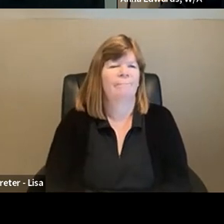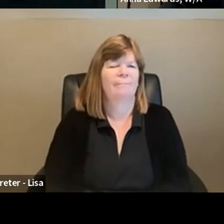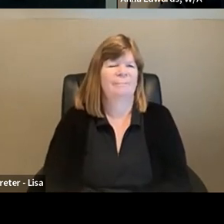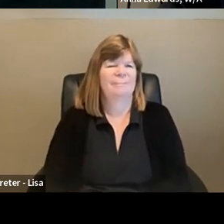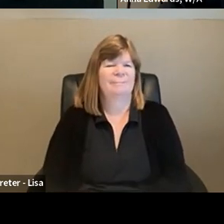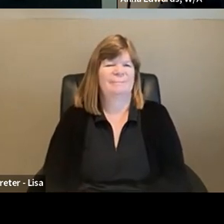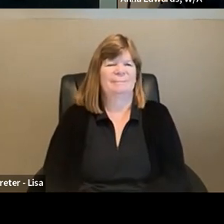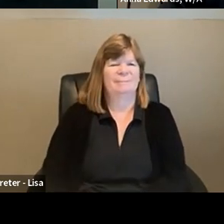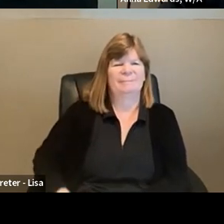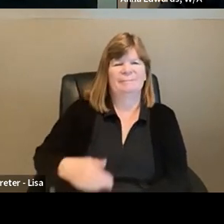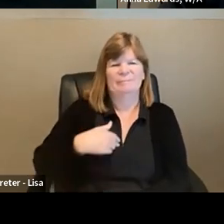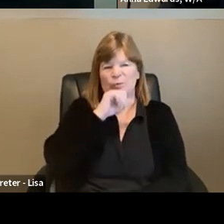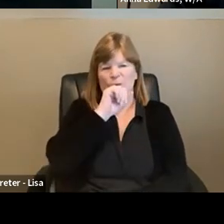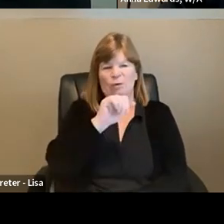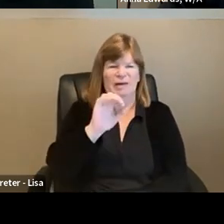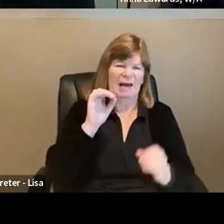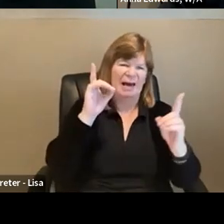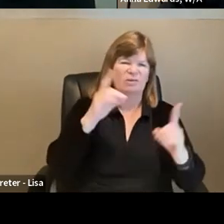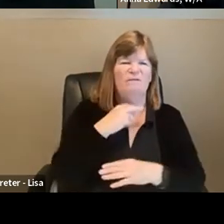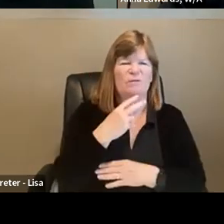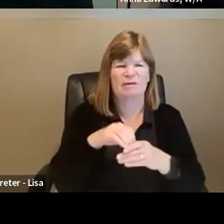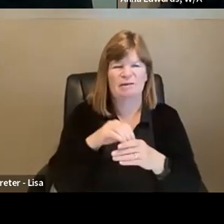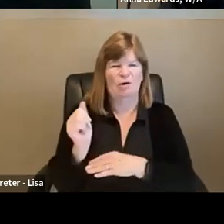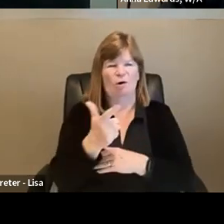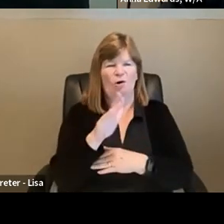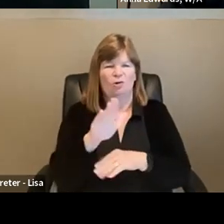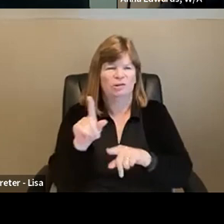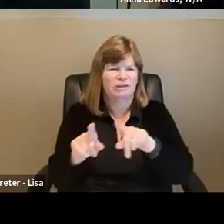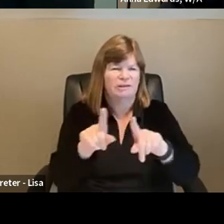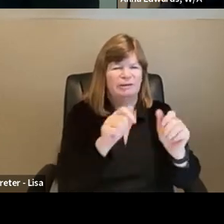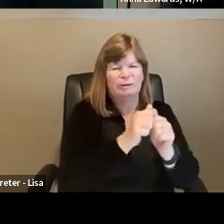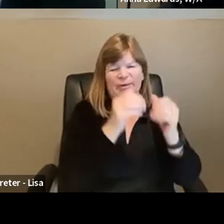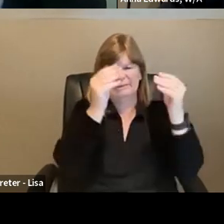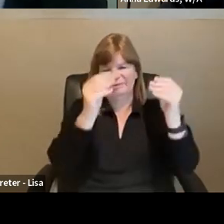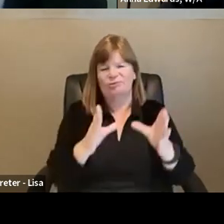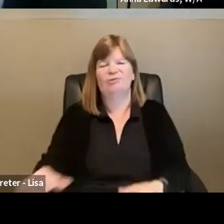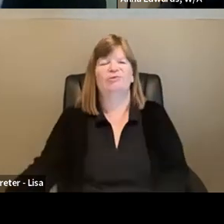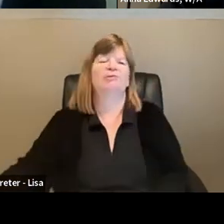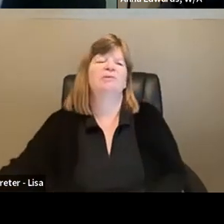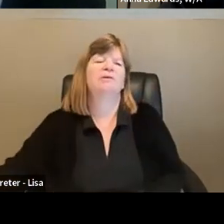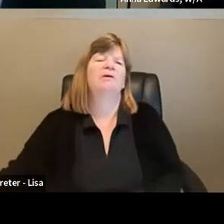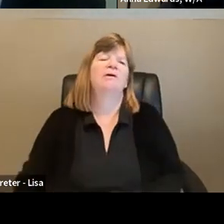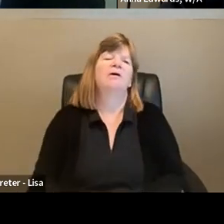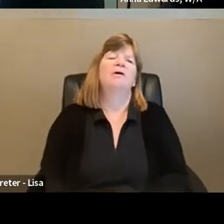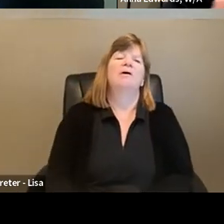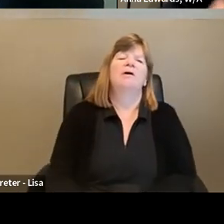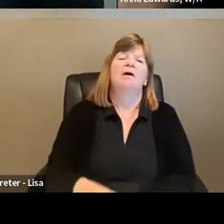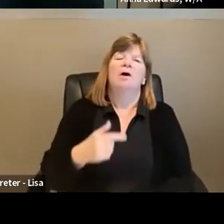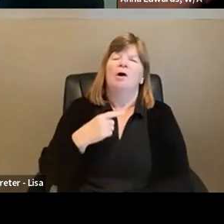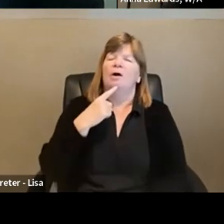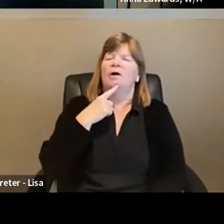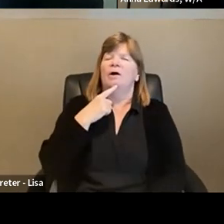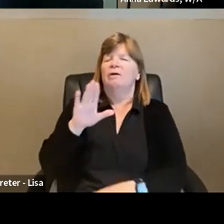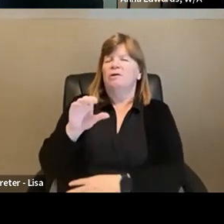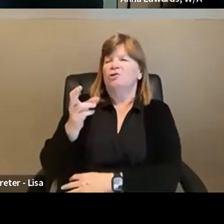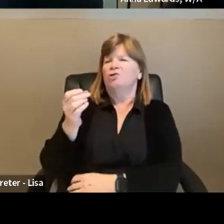I love the educator voice and all the survey work that you've been doing with educators. I'd be curious, Sean, one of my favorite parts about